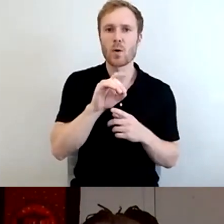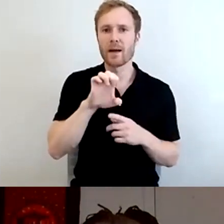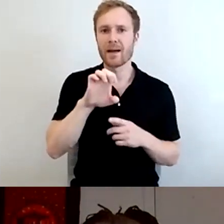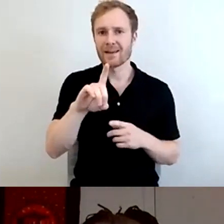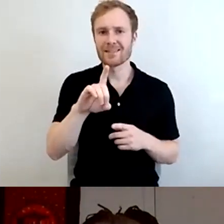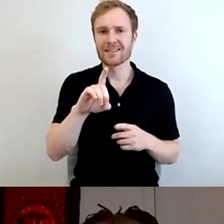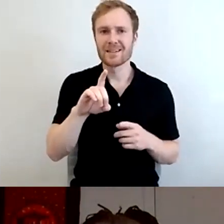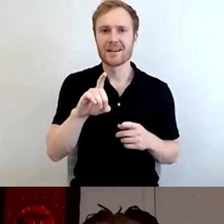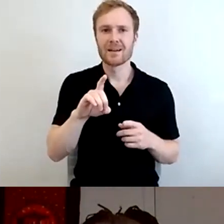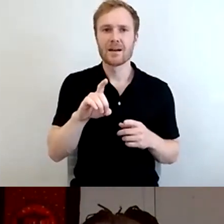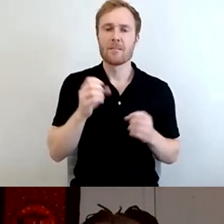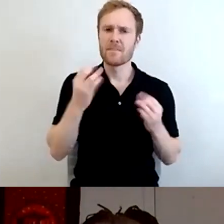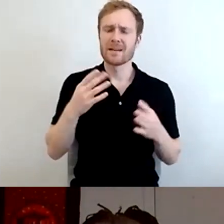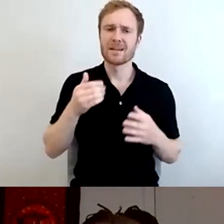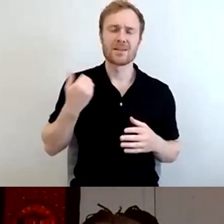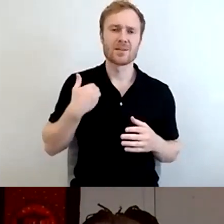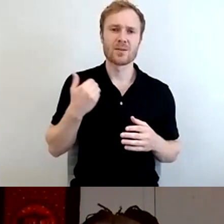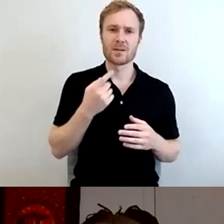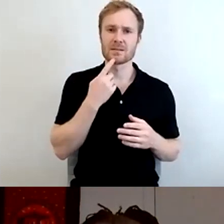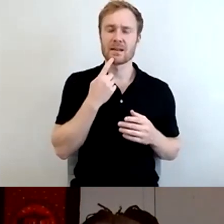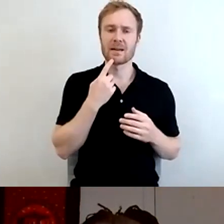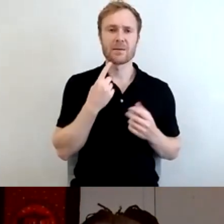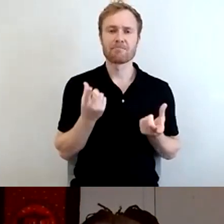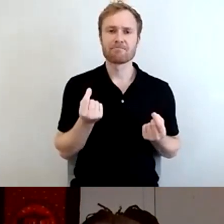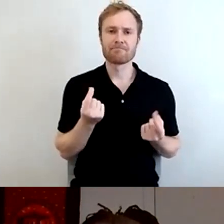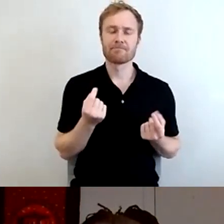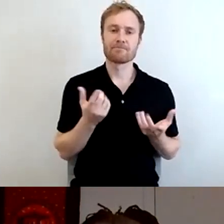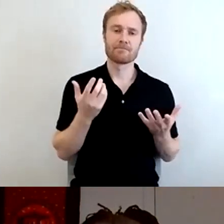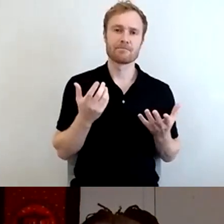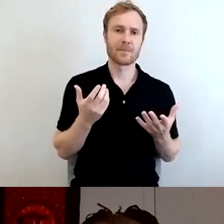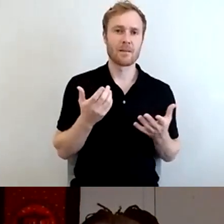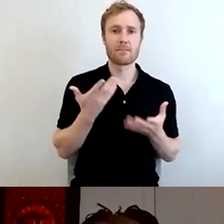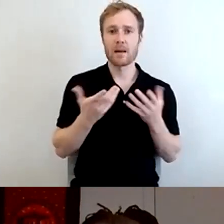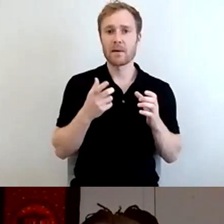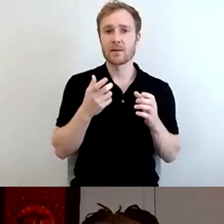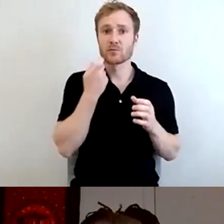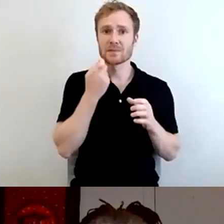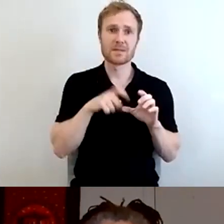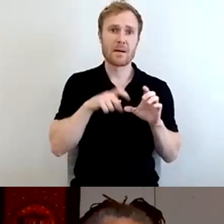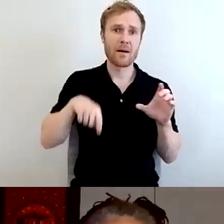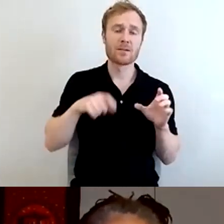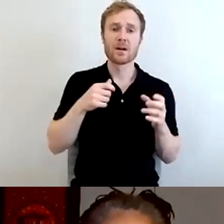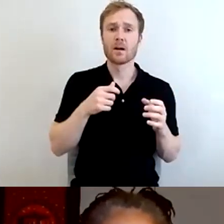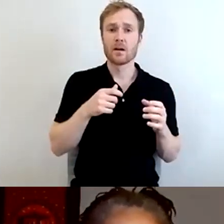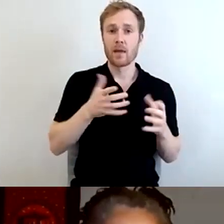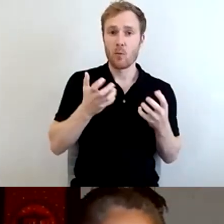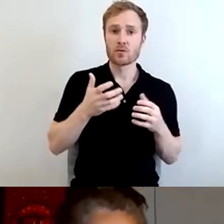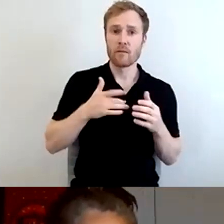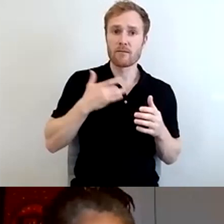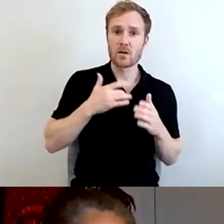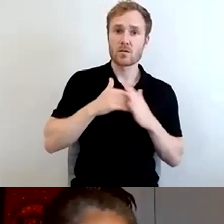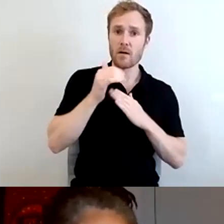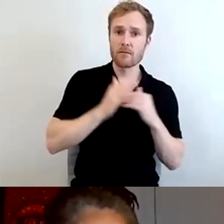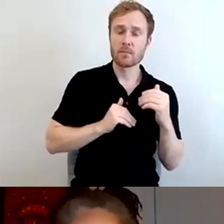for when they're coming out and stuff, and they just want to feel comfortable. And a lot for youth in their like early years